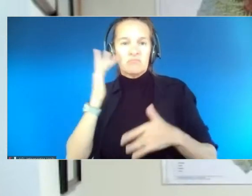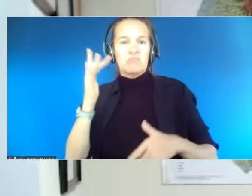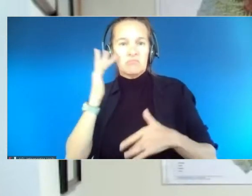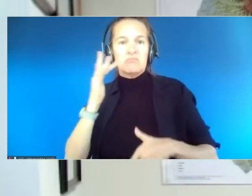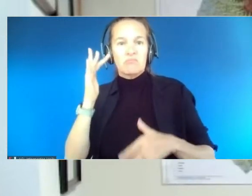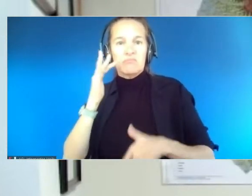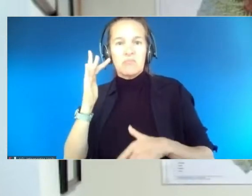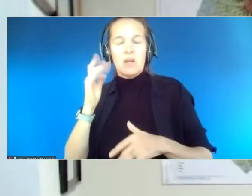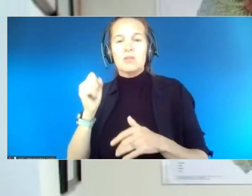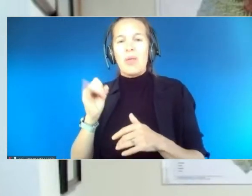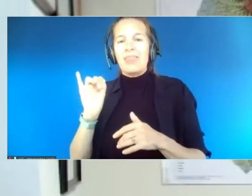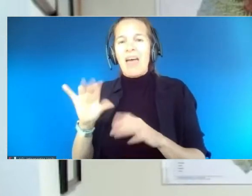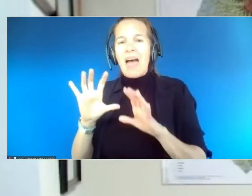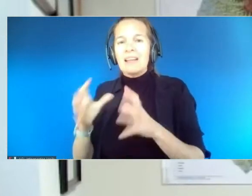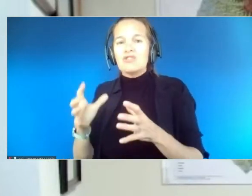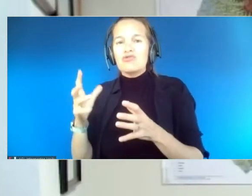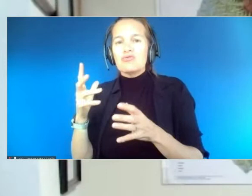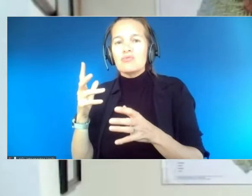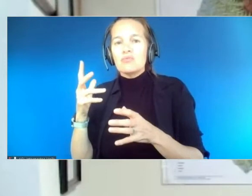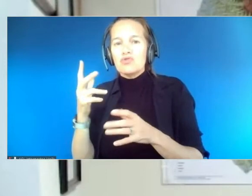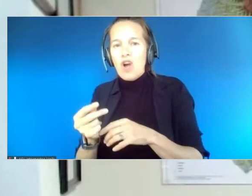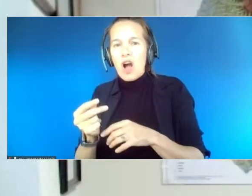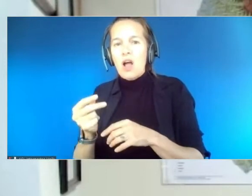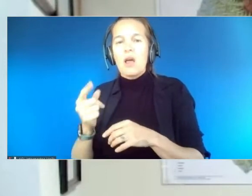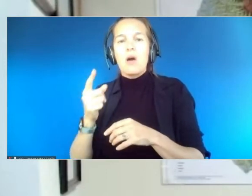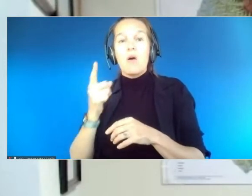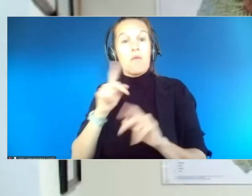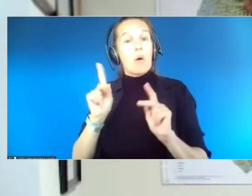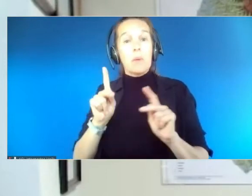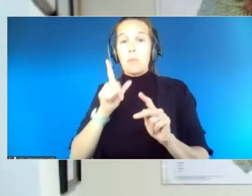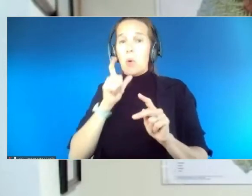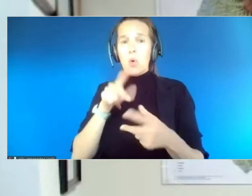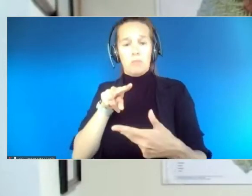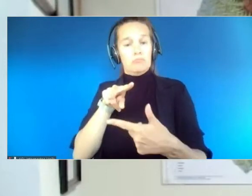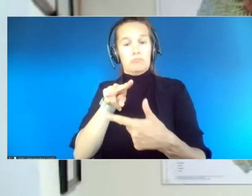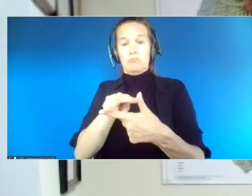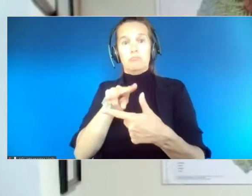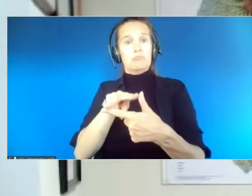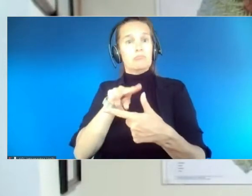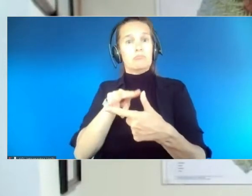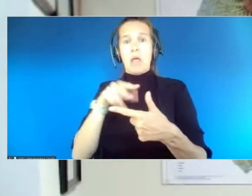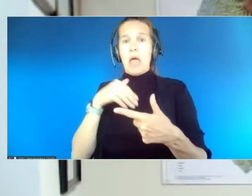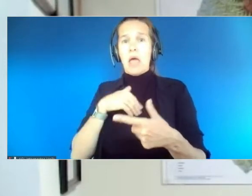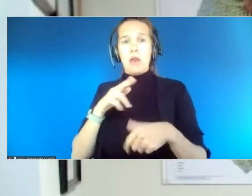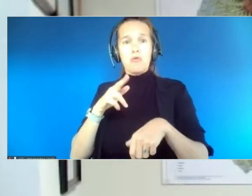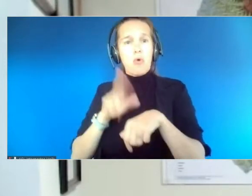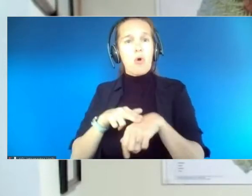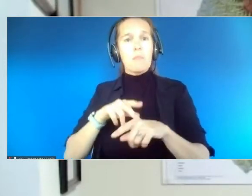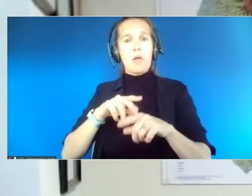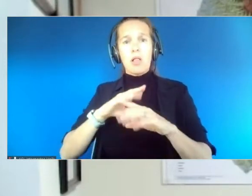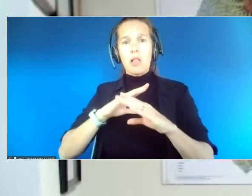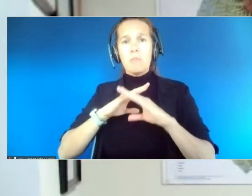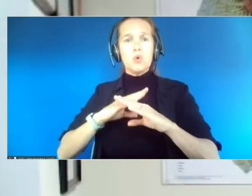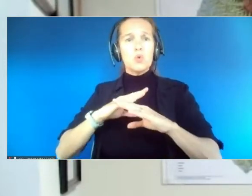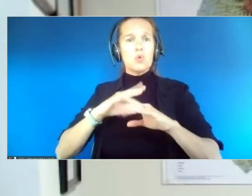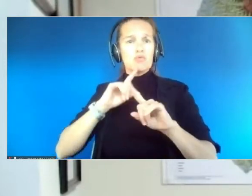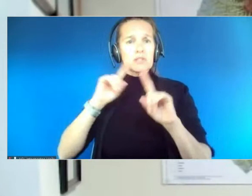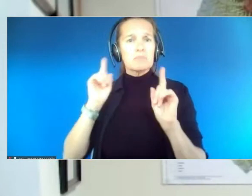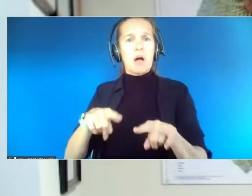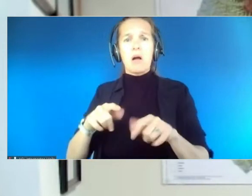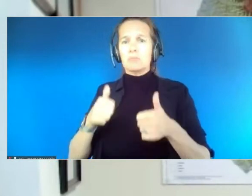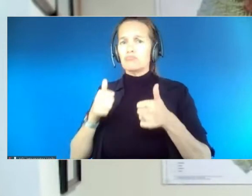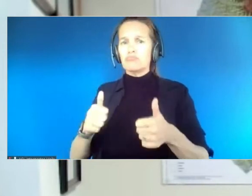shots are for people who we believe had a normal, appropriate, and effective immune response to the